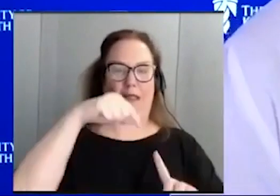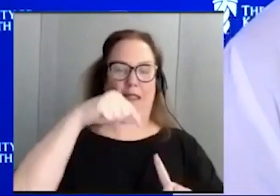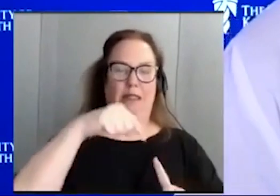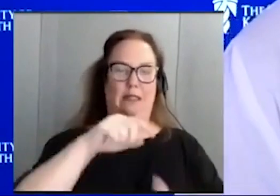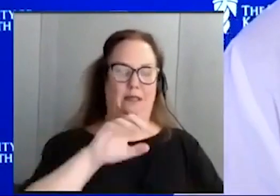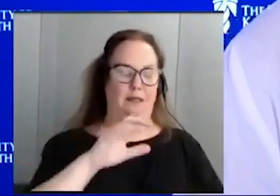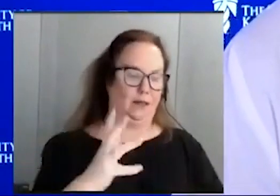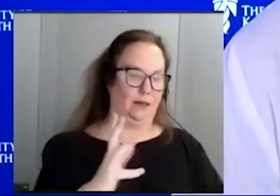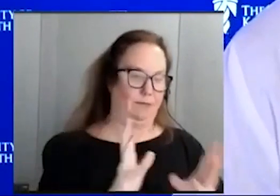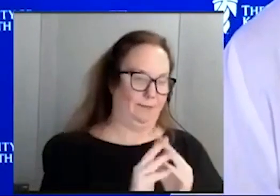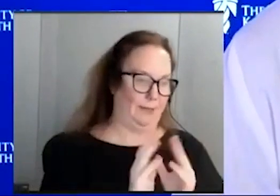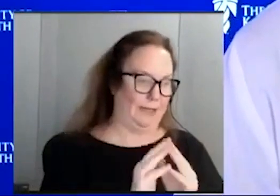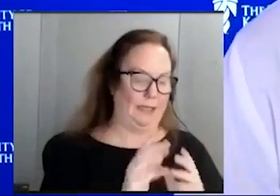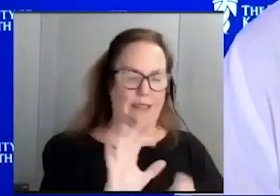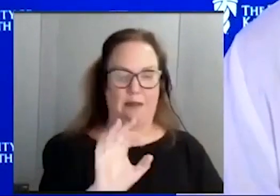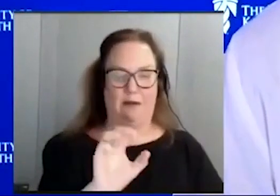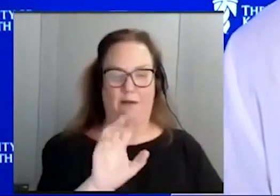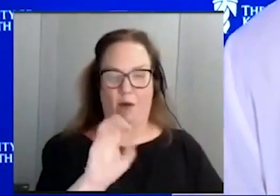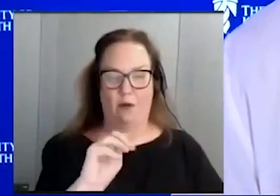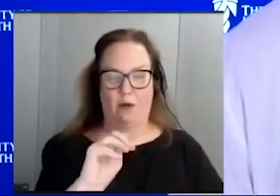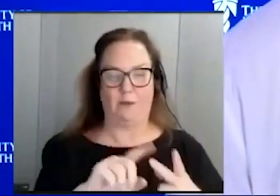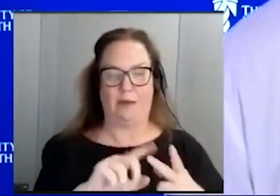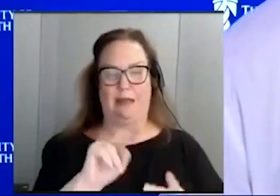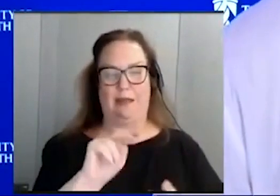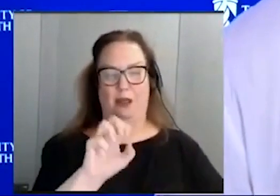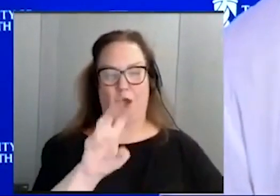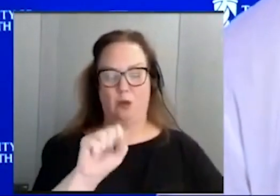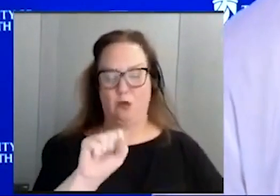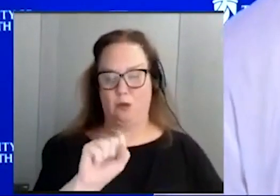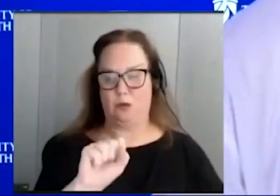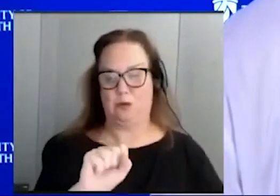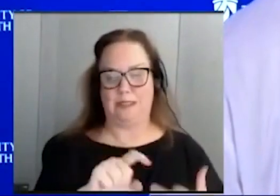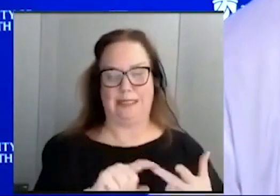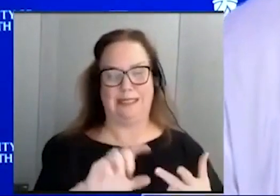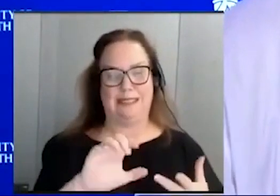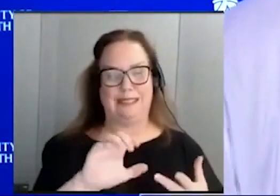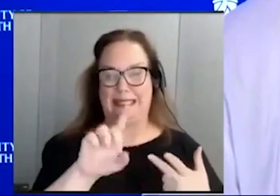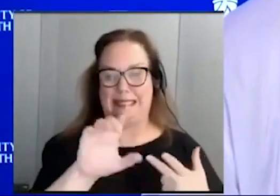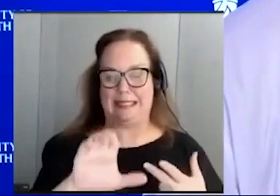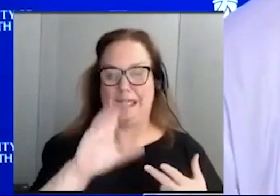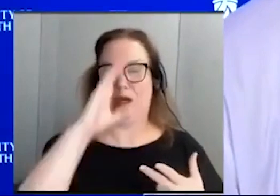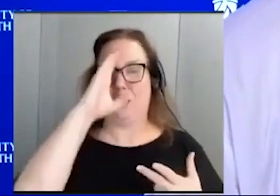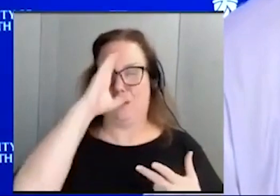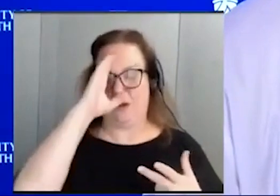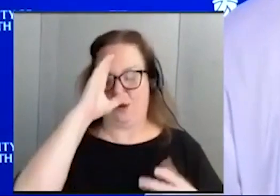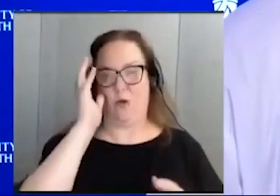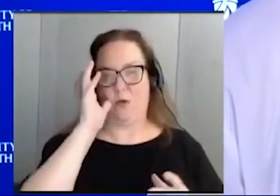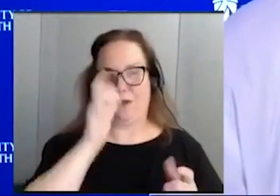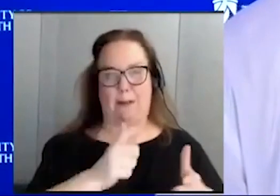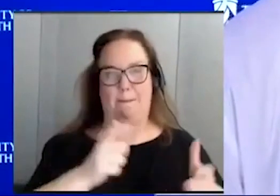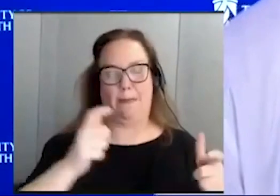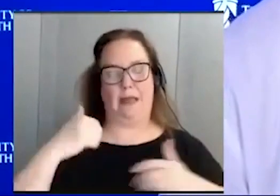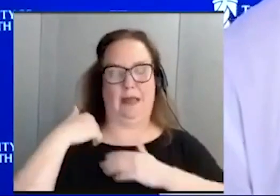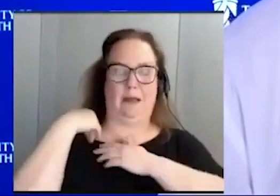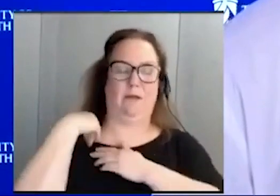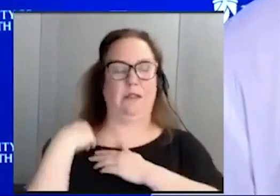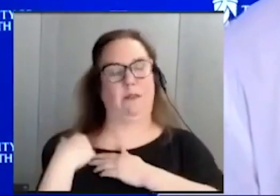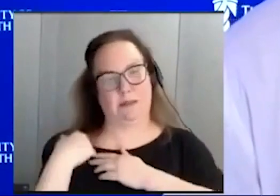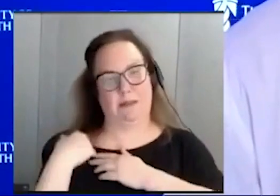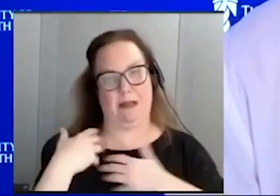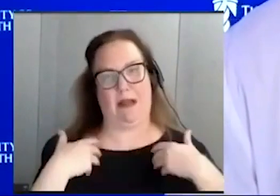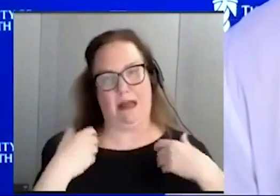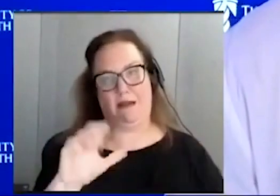in the news media, certainly in the CDC. We know this is going to be a large burden on healthcare. This